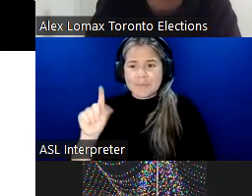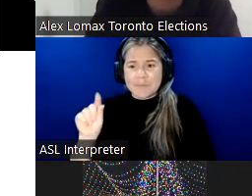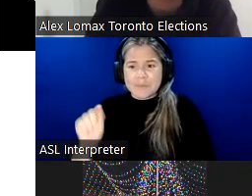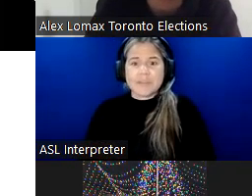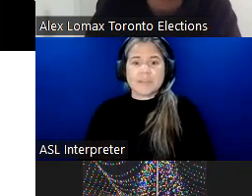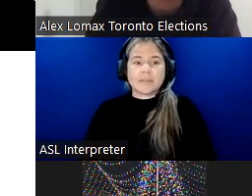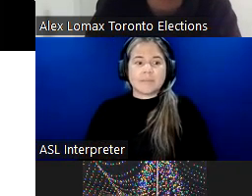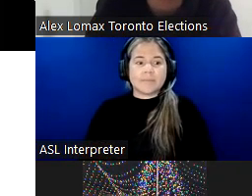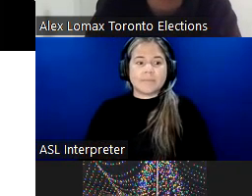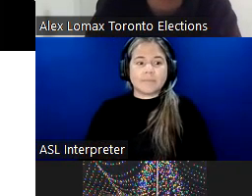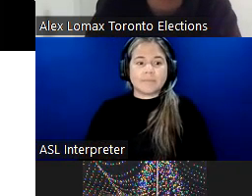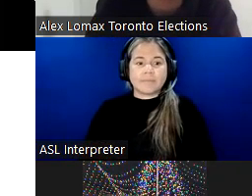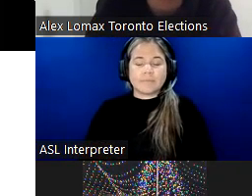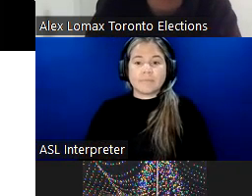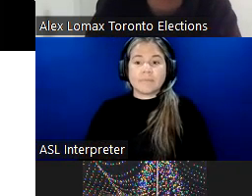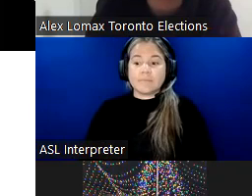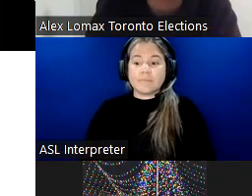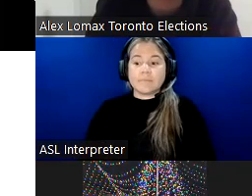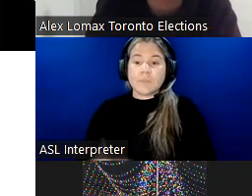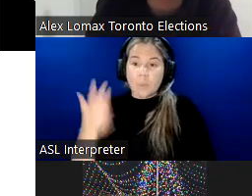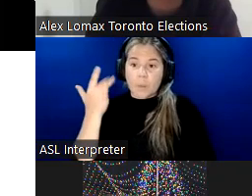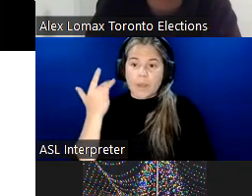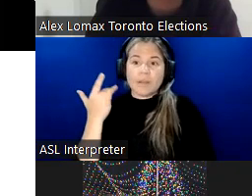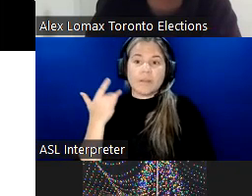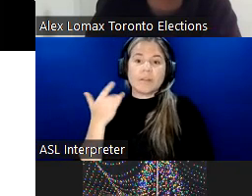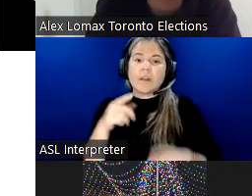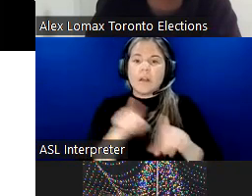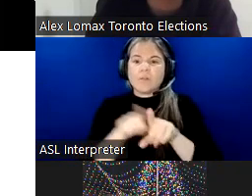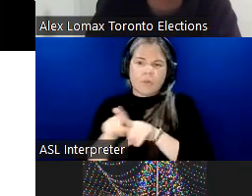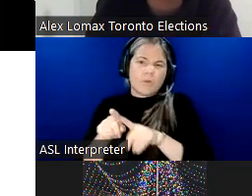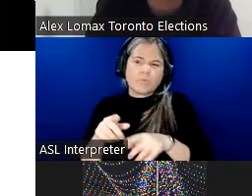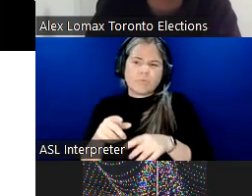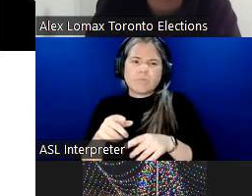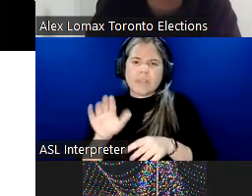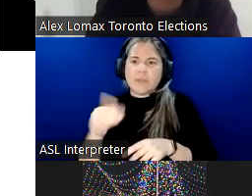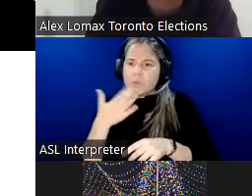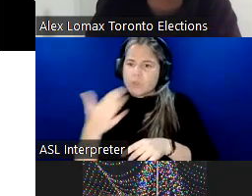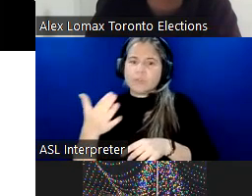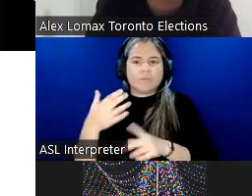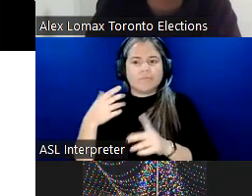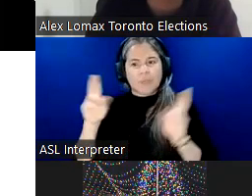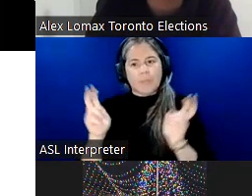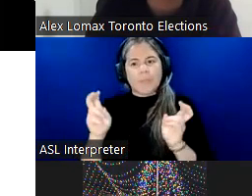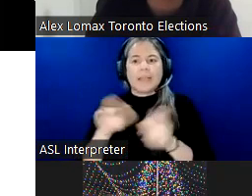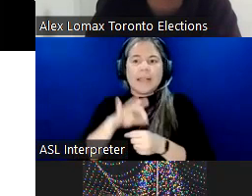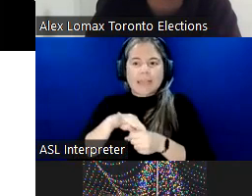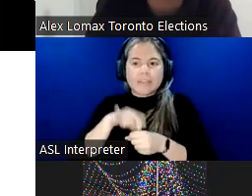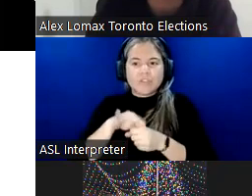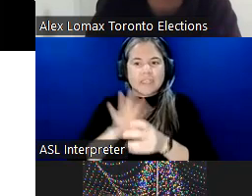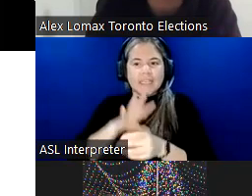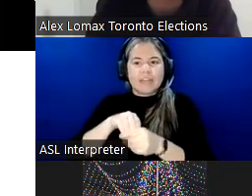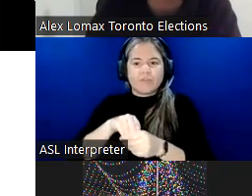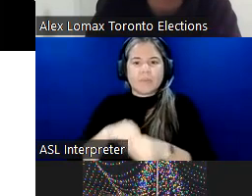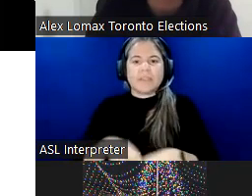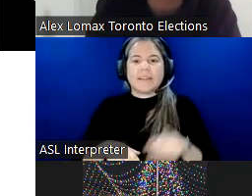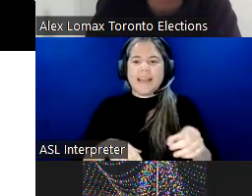on September 20th? Because it was also a good topic, election engagement. Okay, I